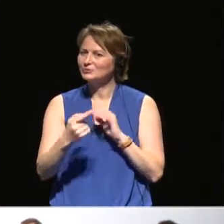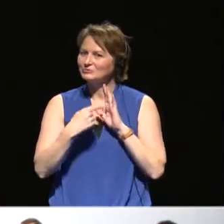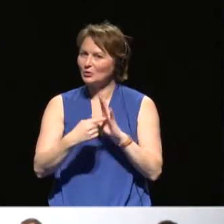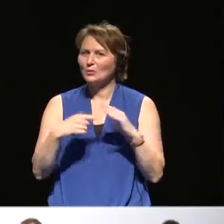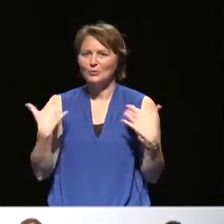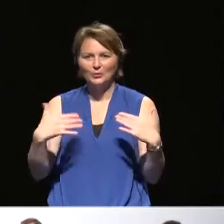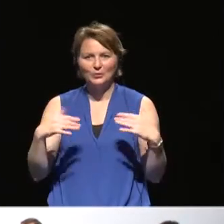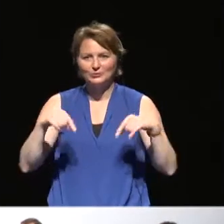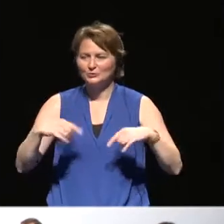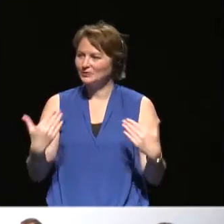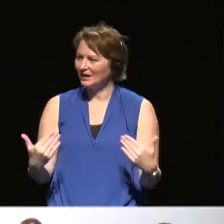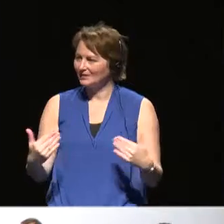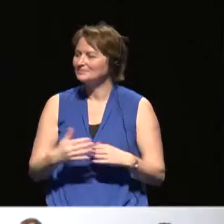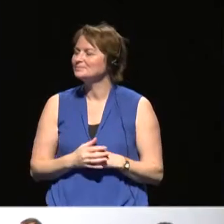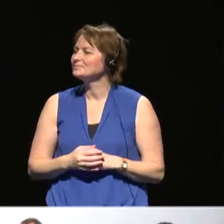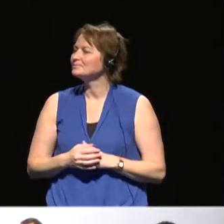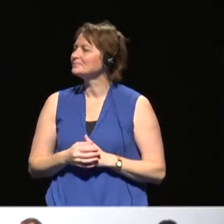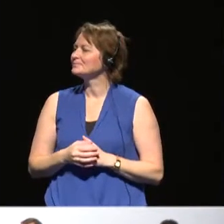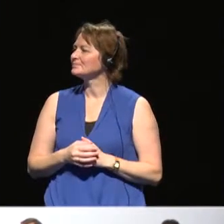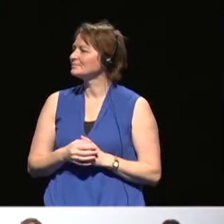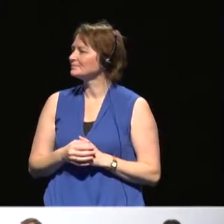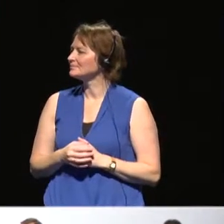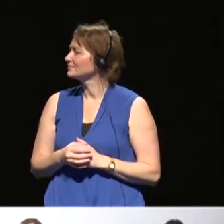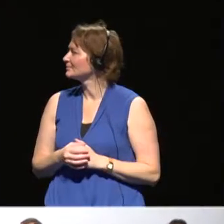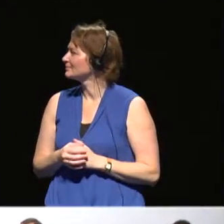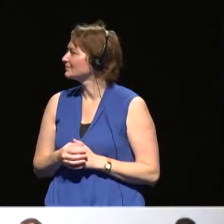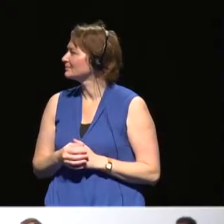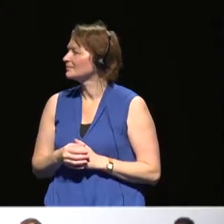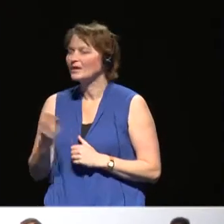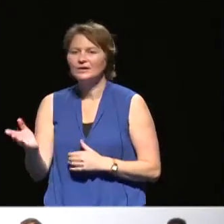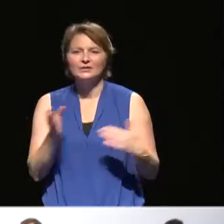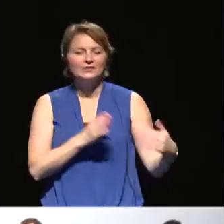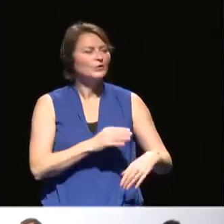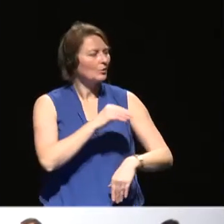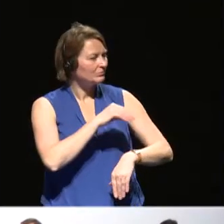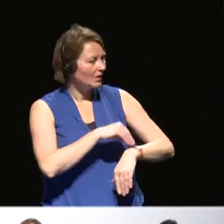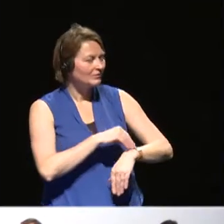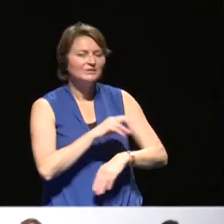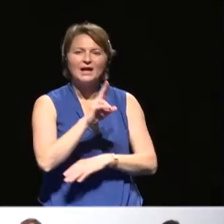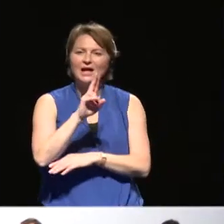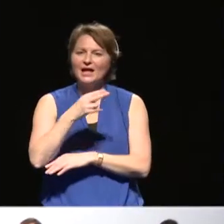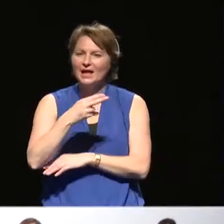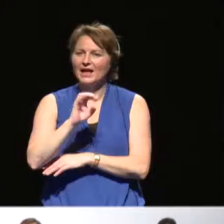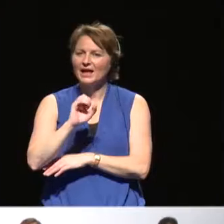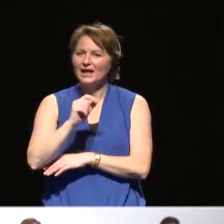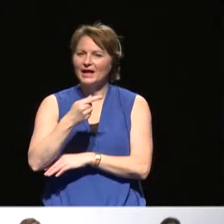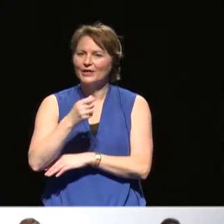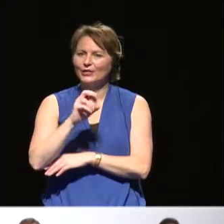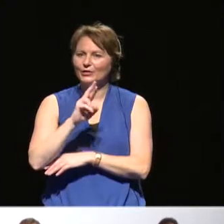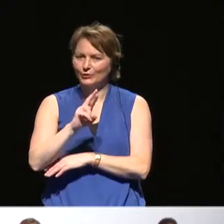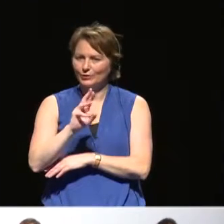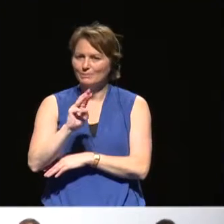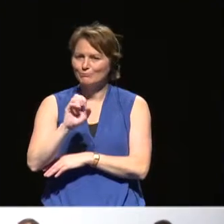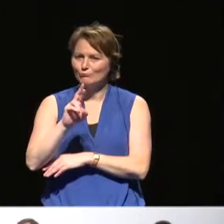now let's ask the Dr. Heather Market from the University of